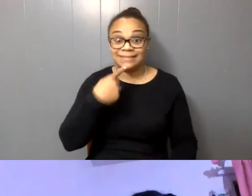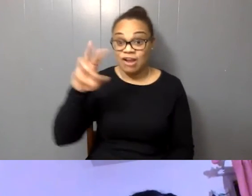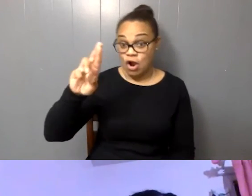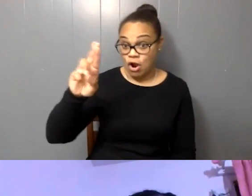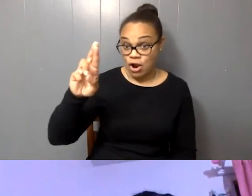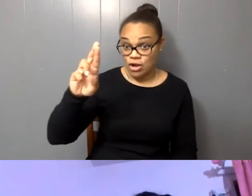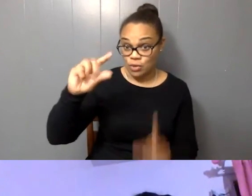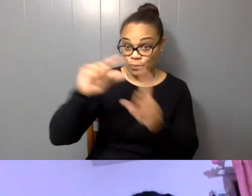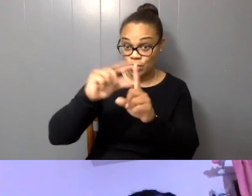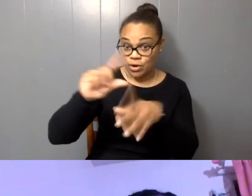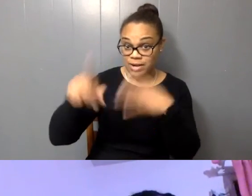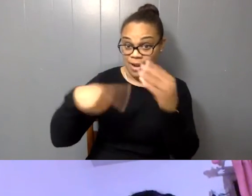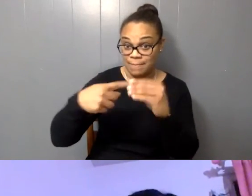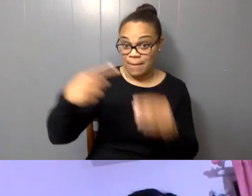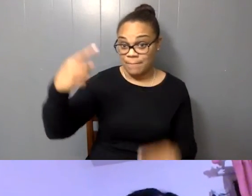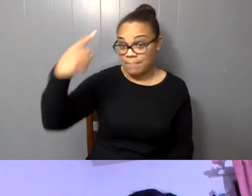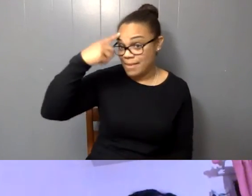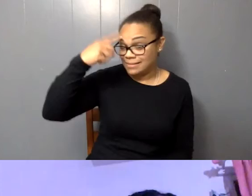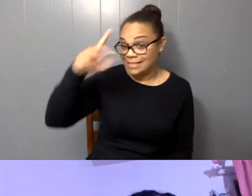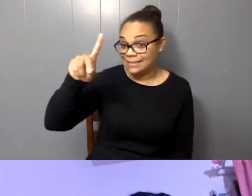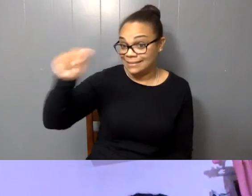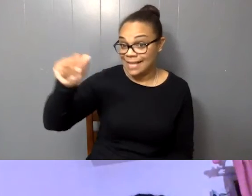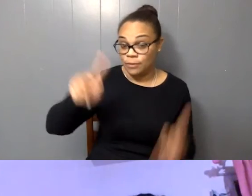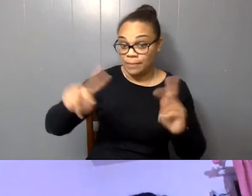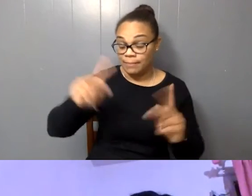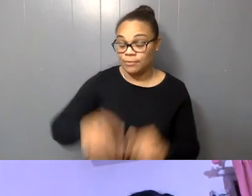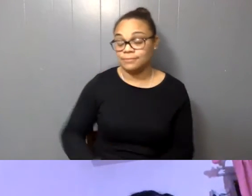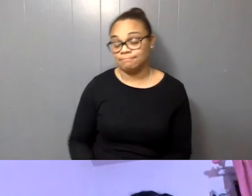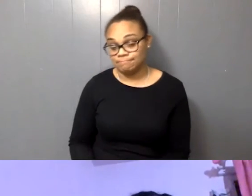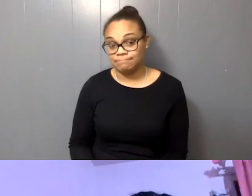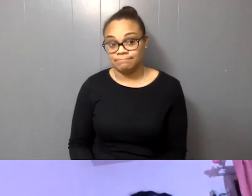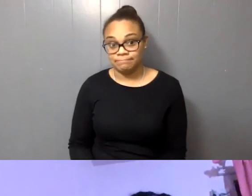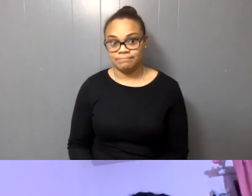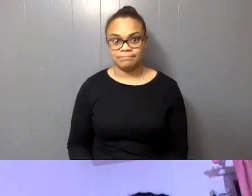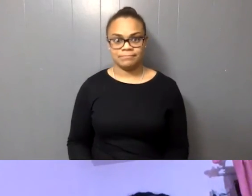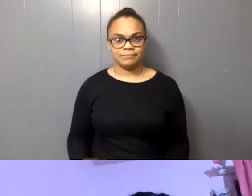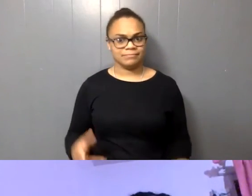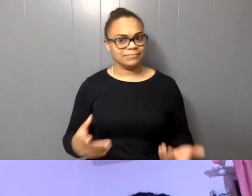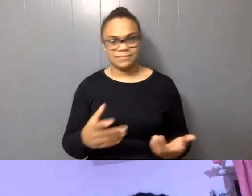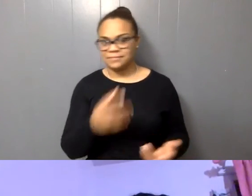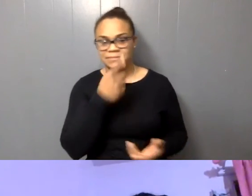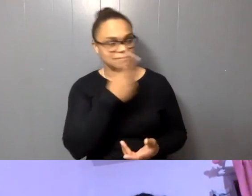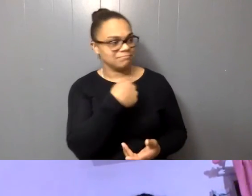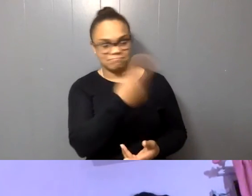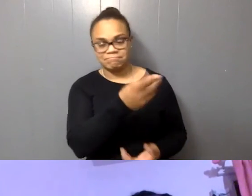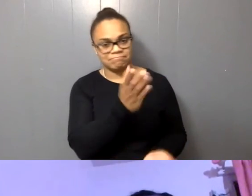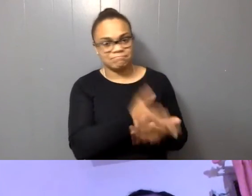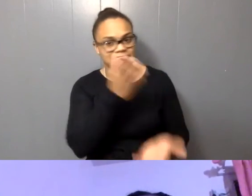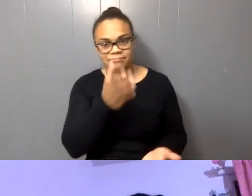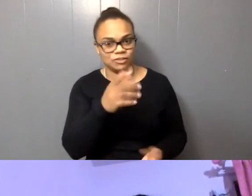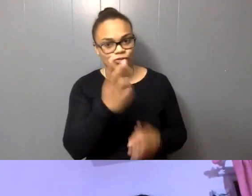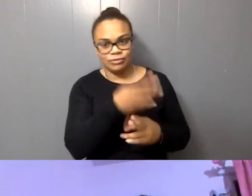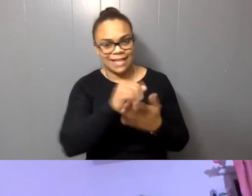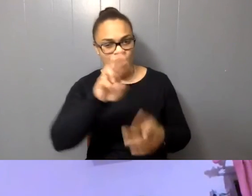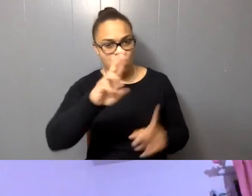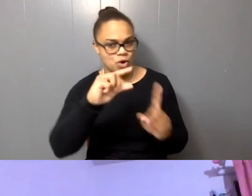mentally disabled people many times. And even though even though they're